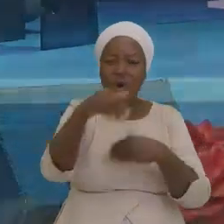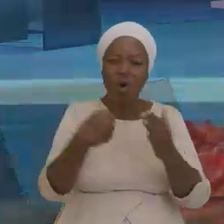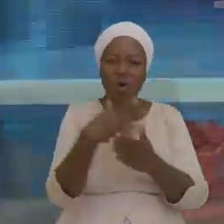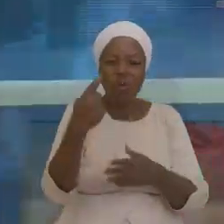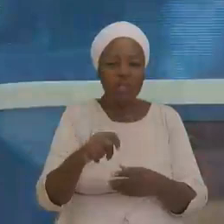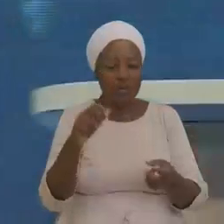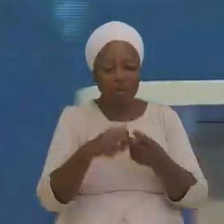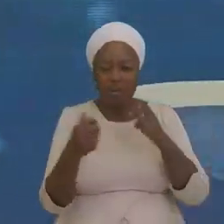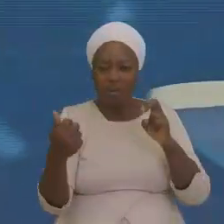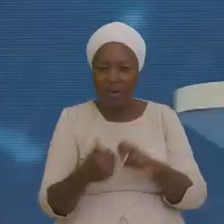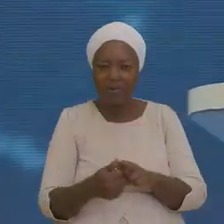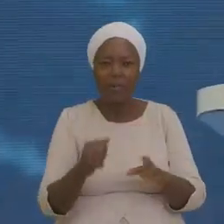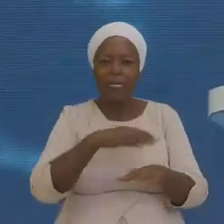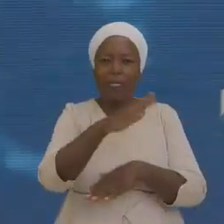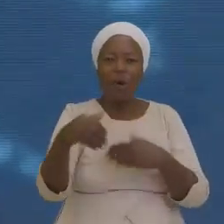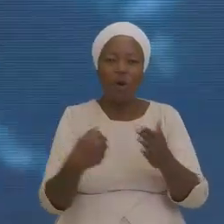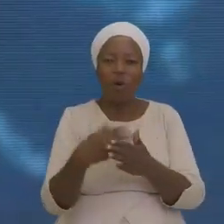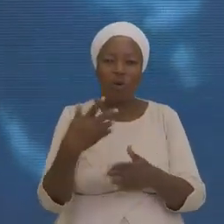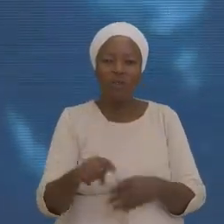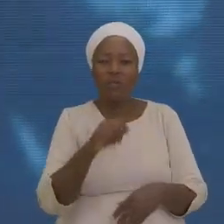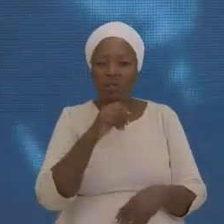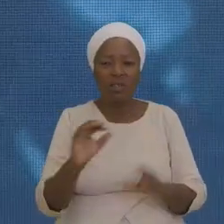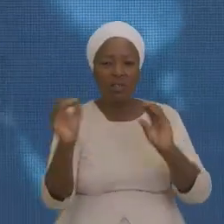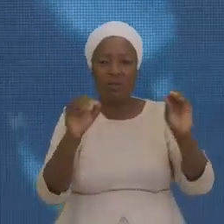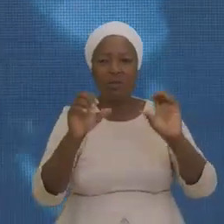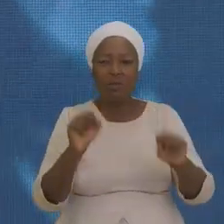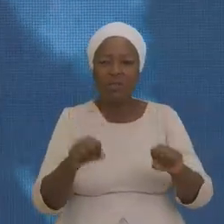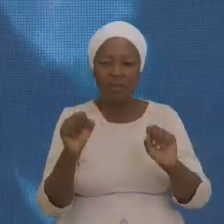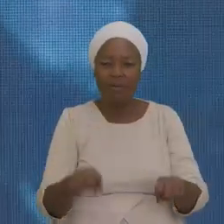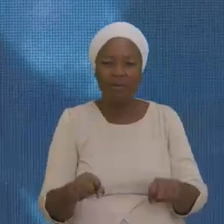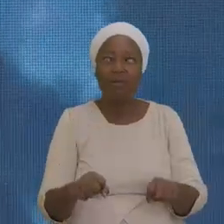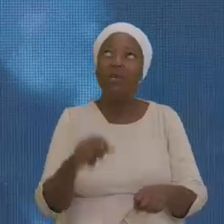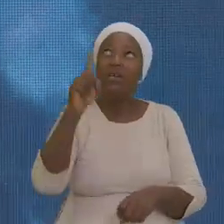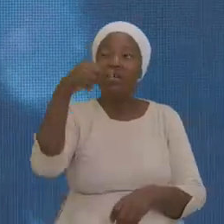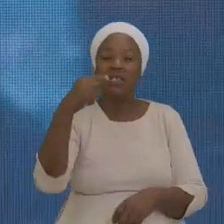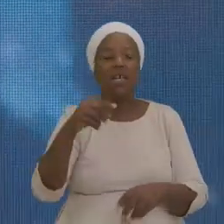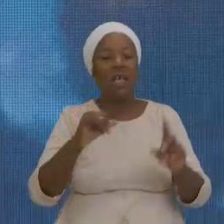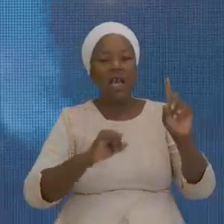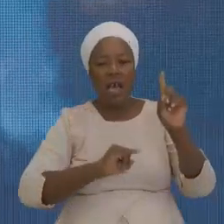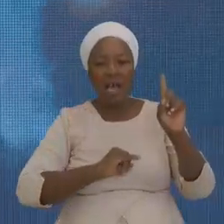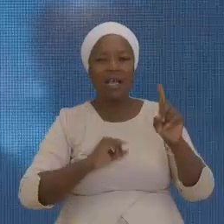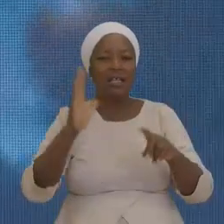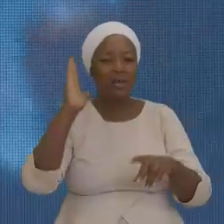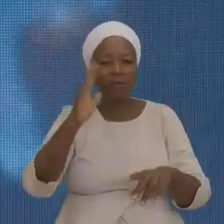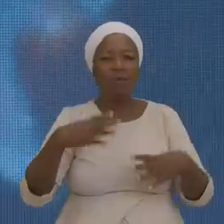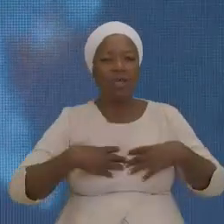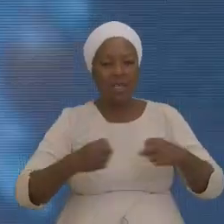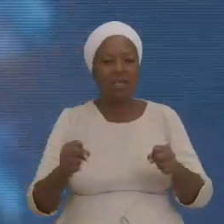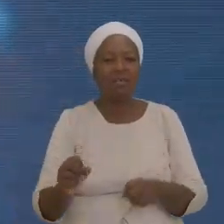diseases, all the impossibilities, it says, I will cure